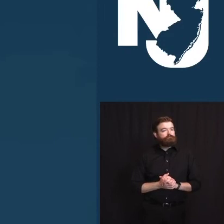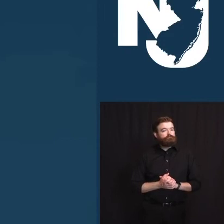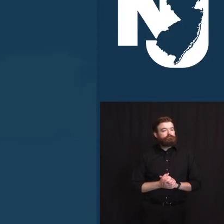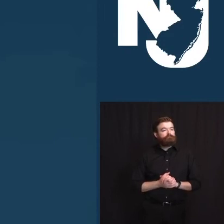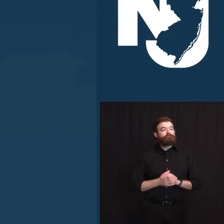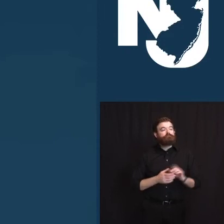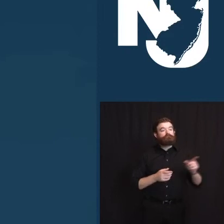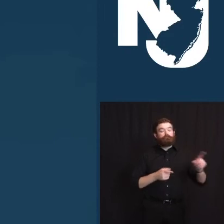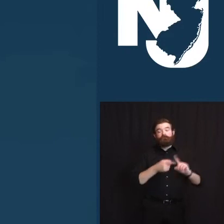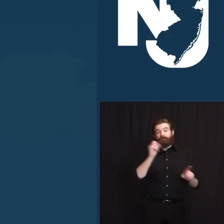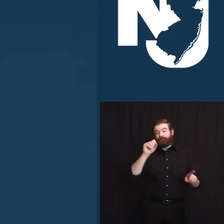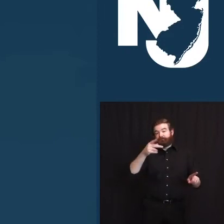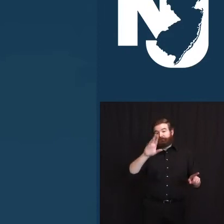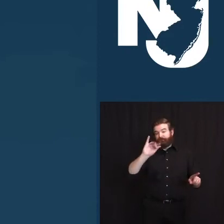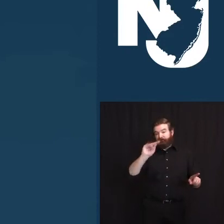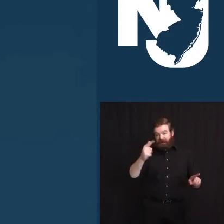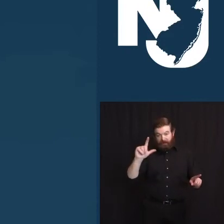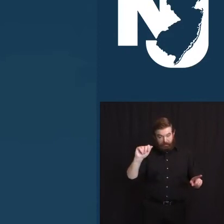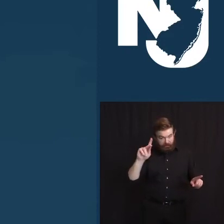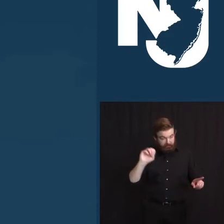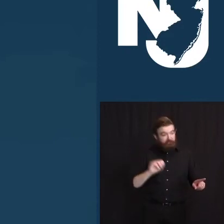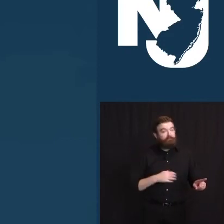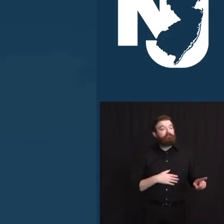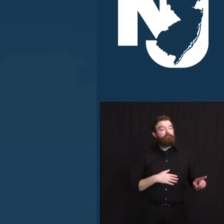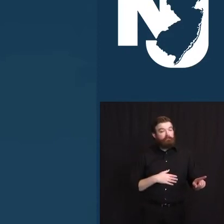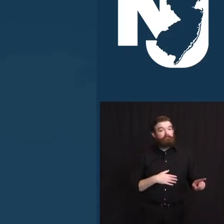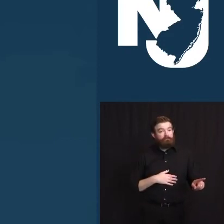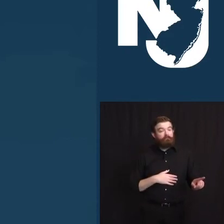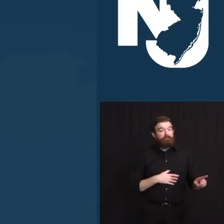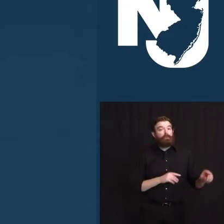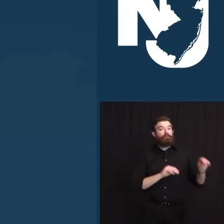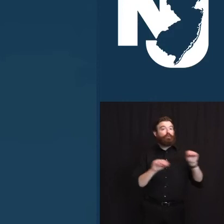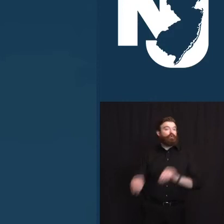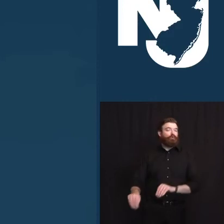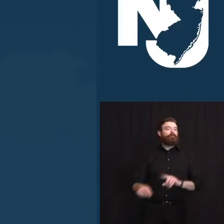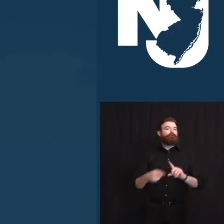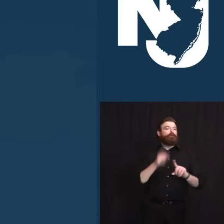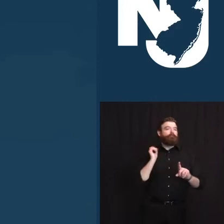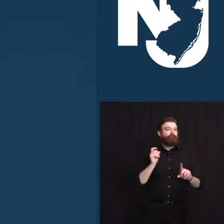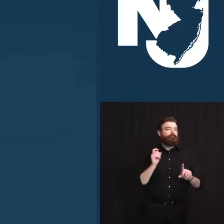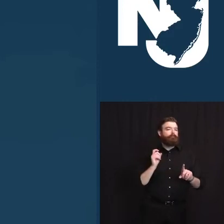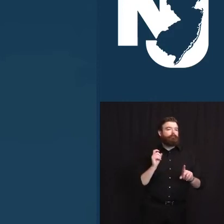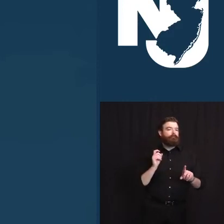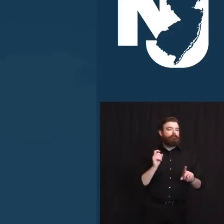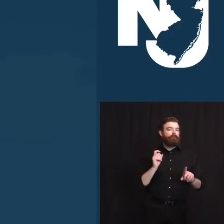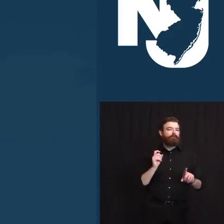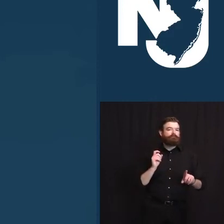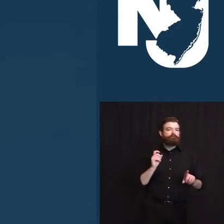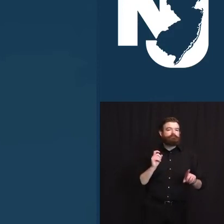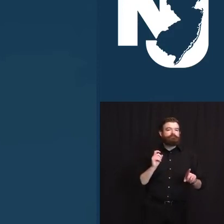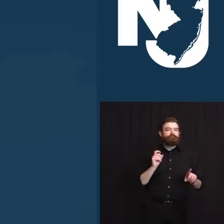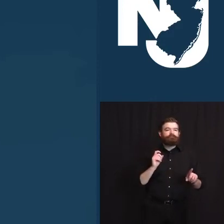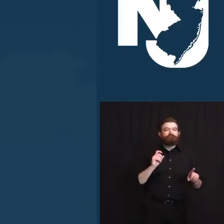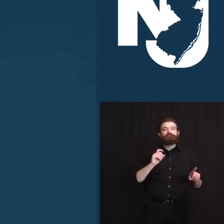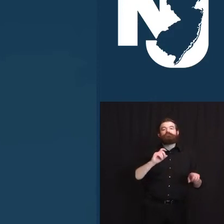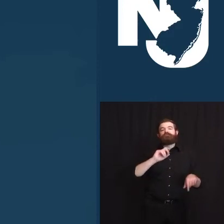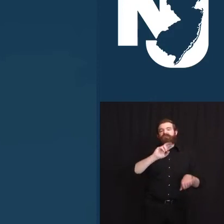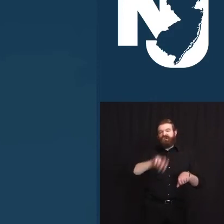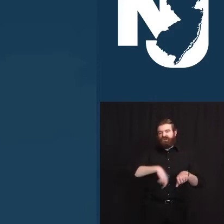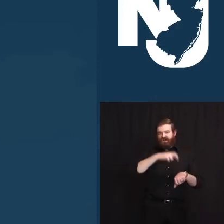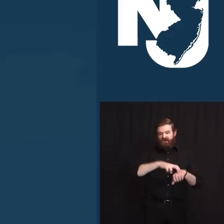to New Jersey in 1969 from his native Abbeyfield in County Limerick, Ireland, where he was already an